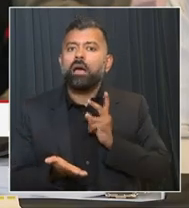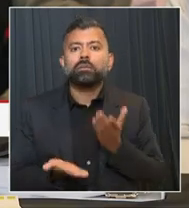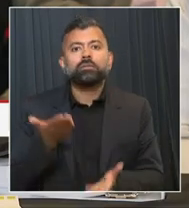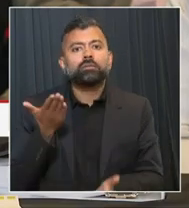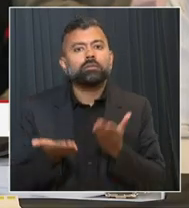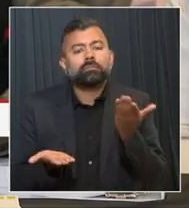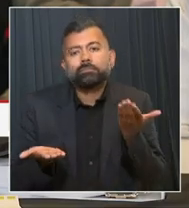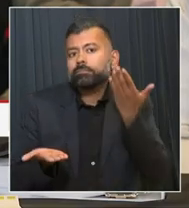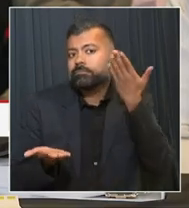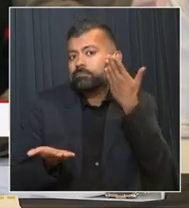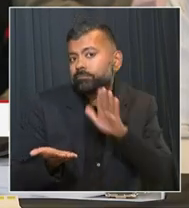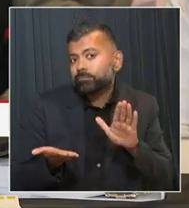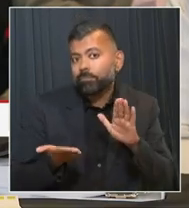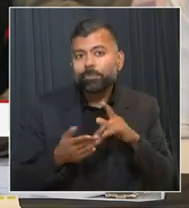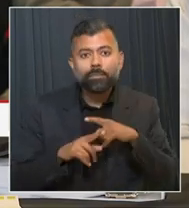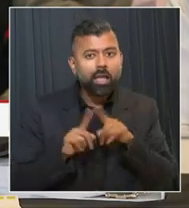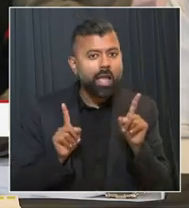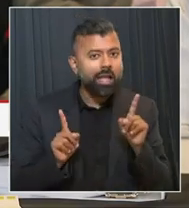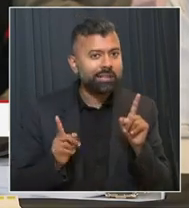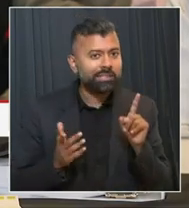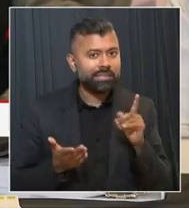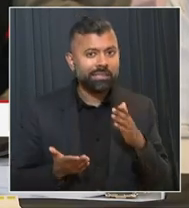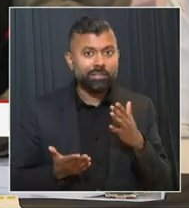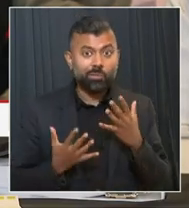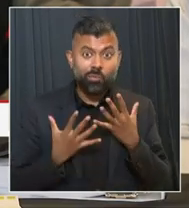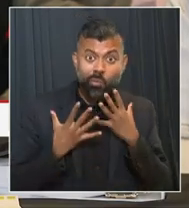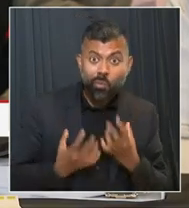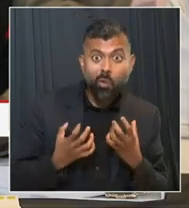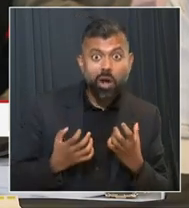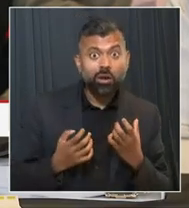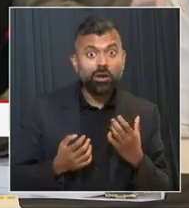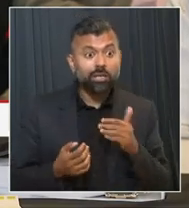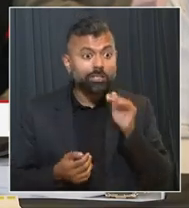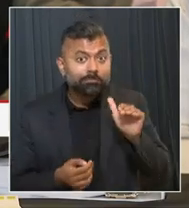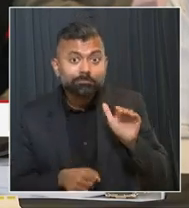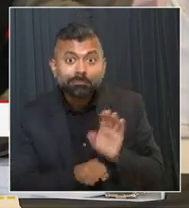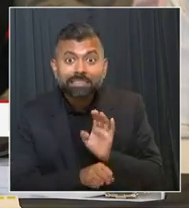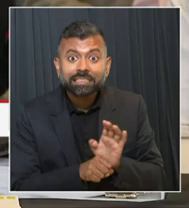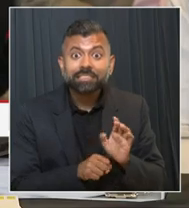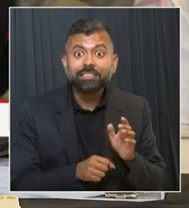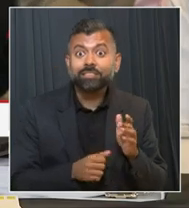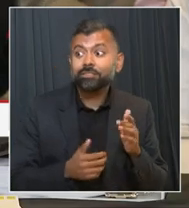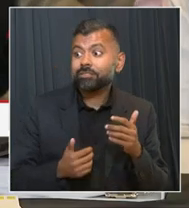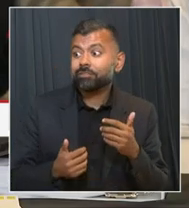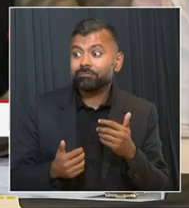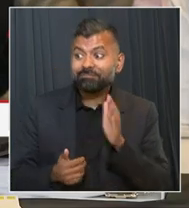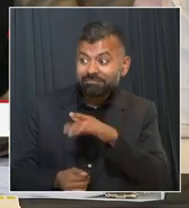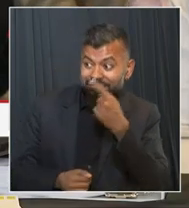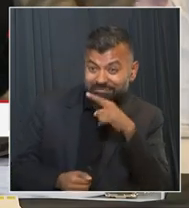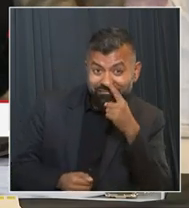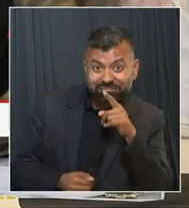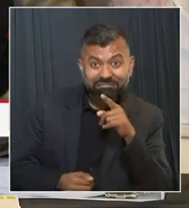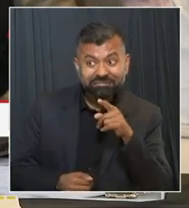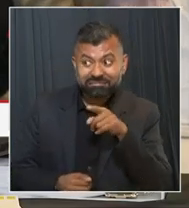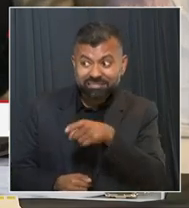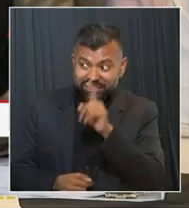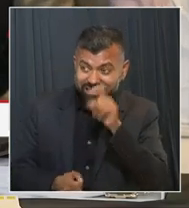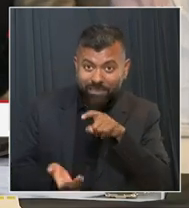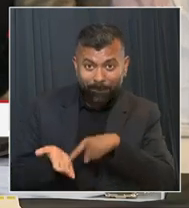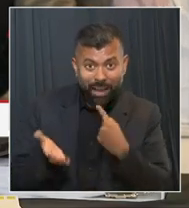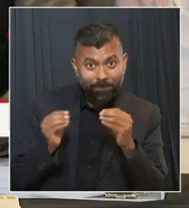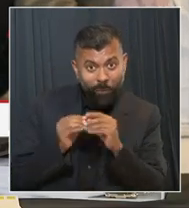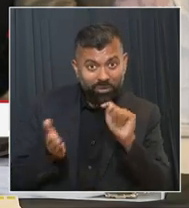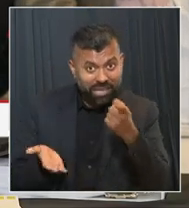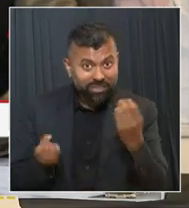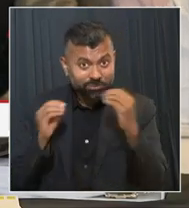businesses or to go to residents and says, you have to pay more taxes. We think that we will be getting into an unsustainable